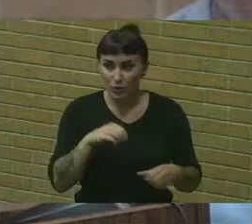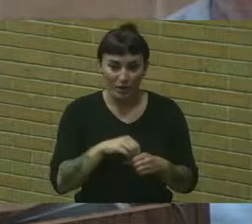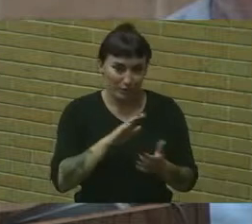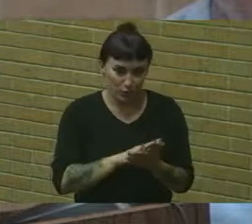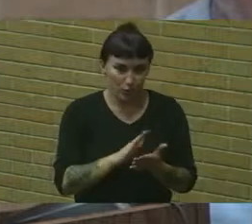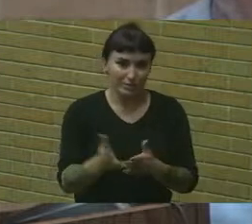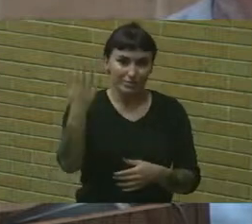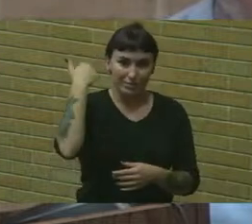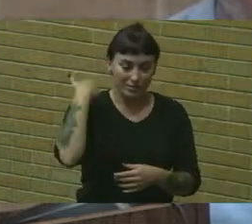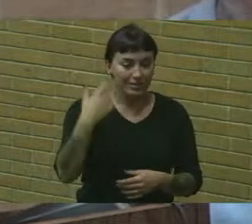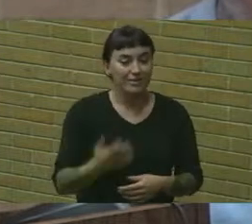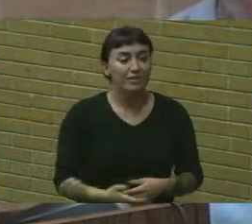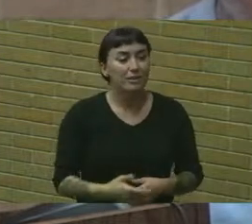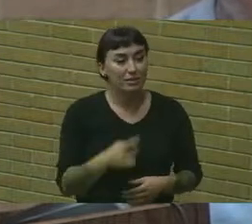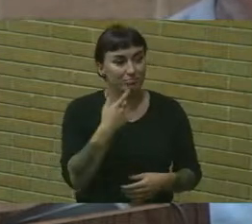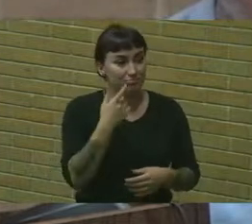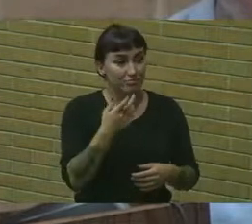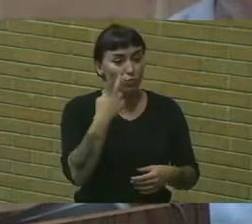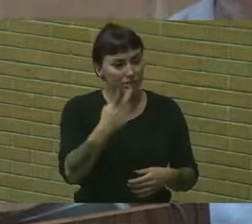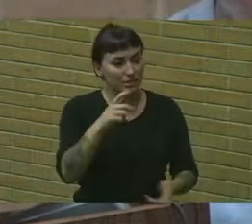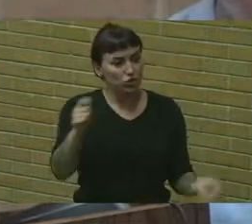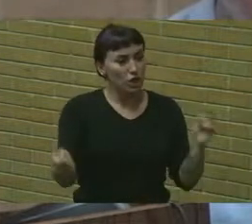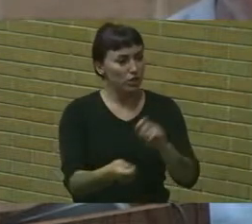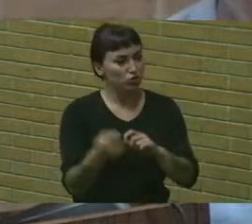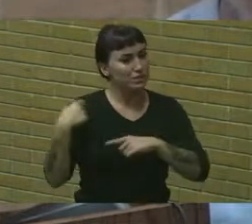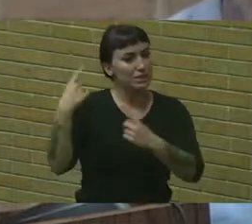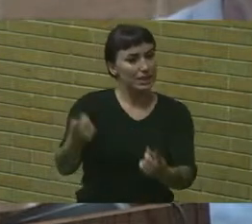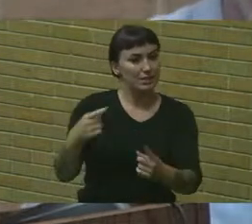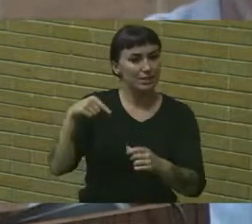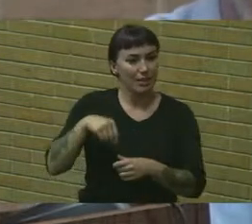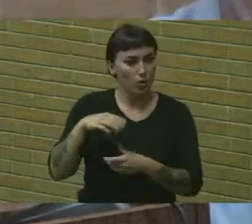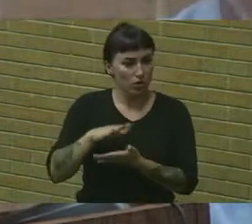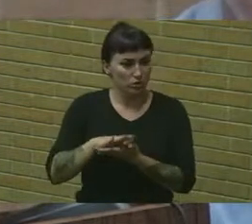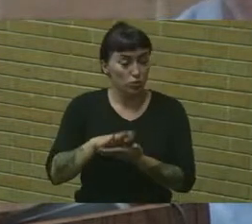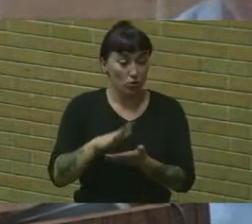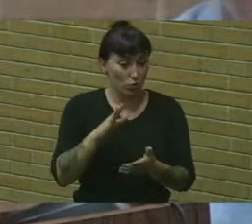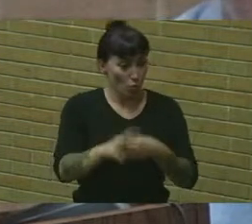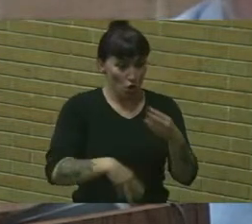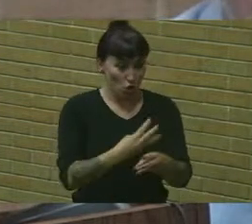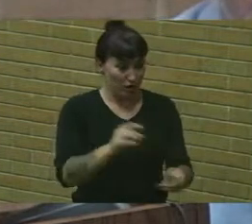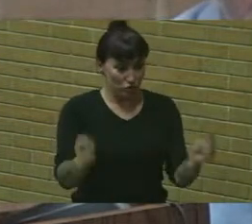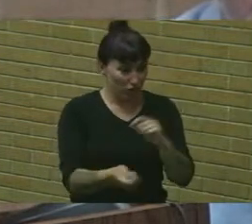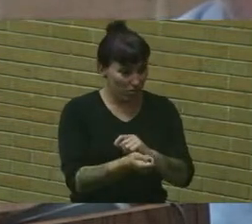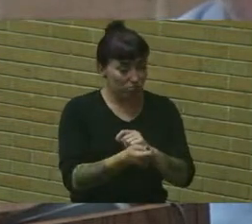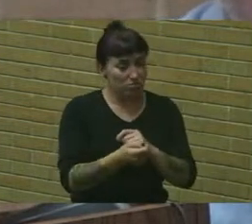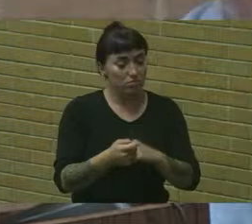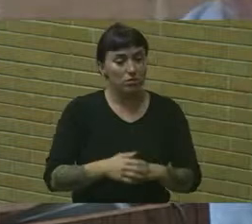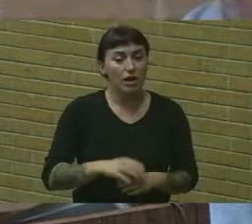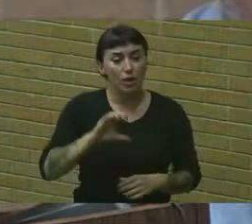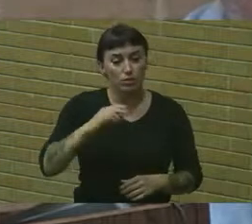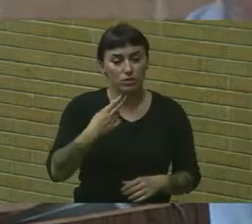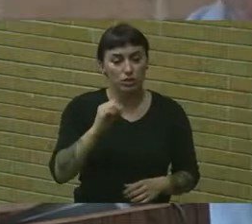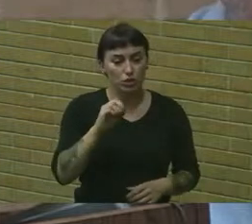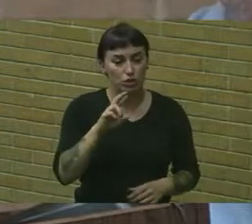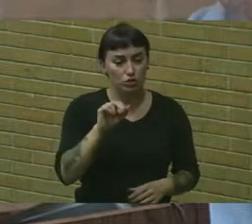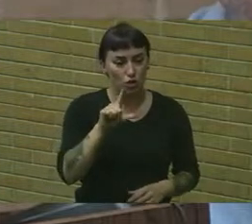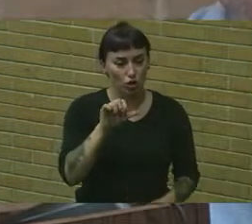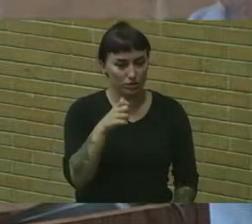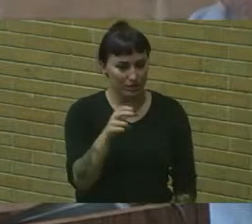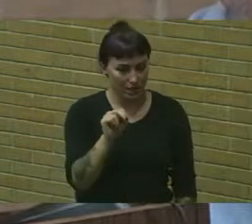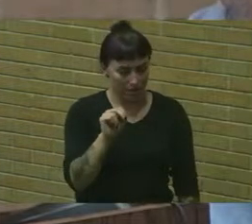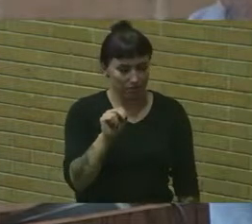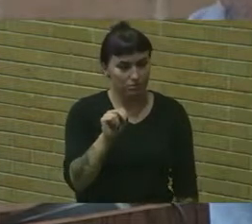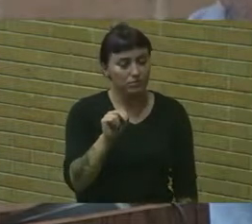schools? Well, simply because we've seen change. The world has changed. I was in Charleston.